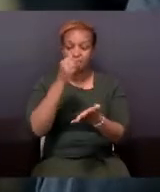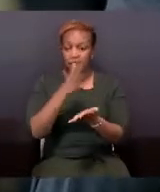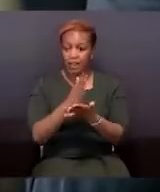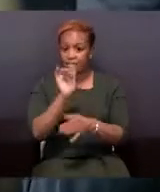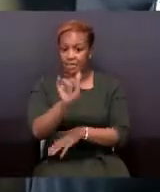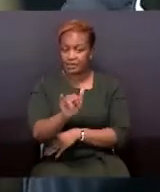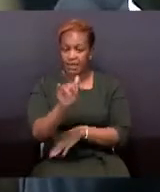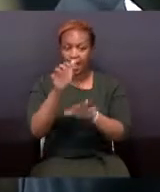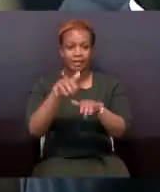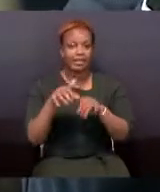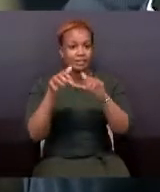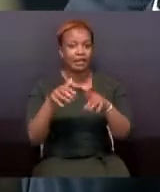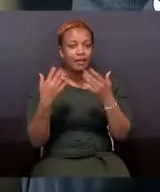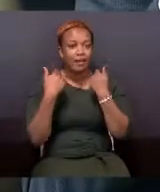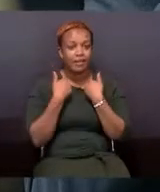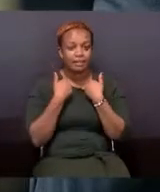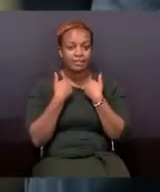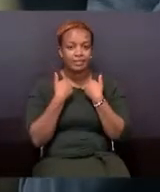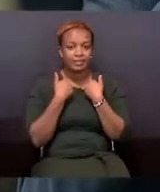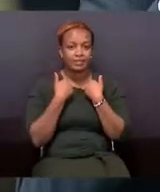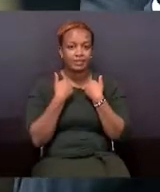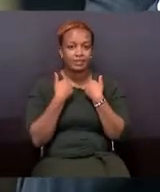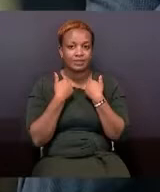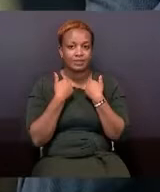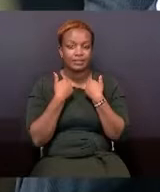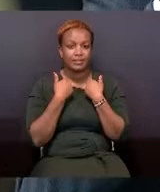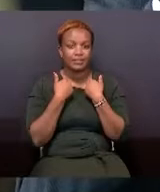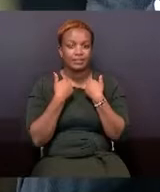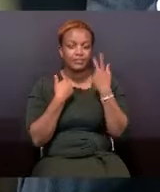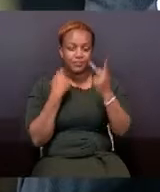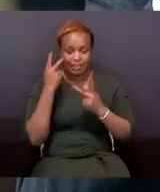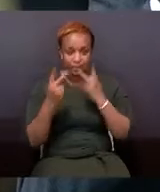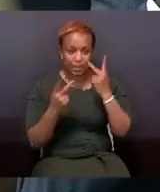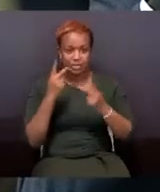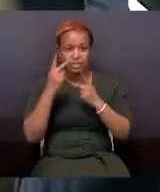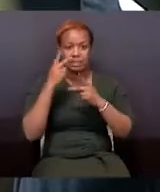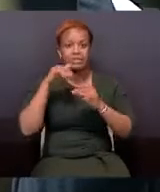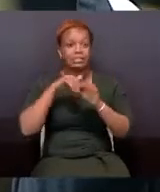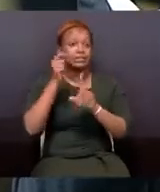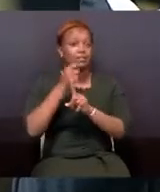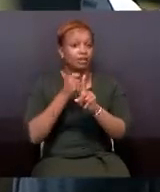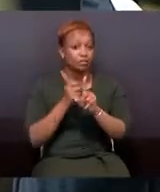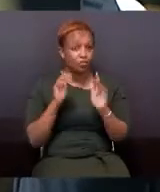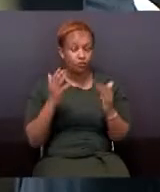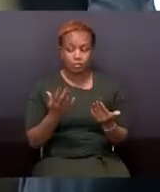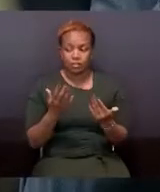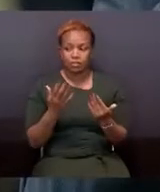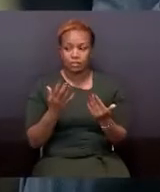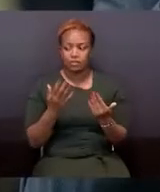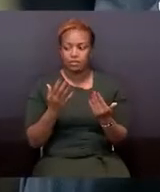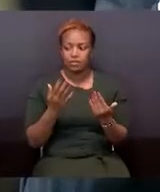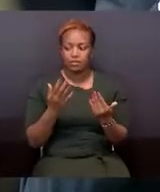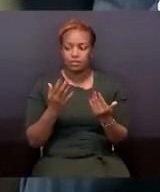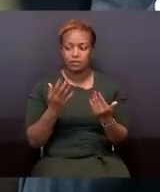agriculture has had visibility in terms of that not